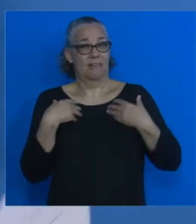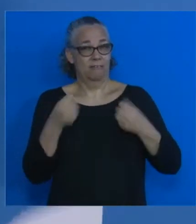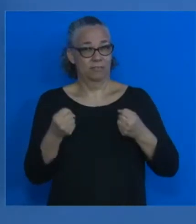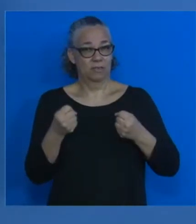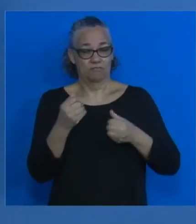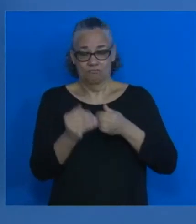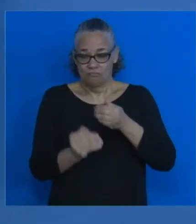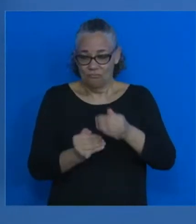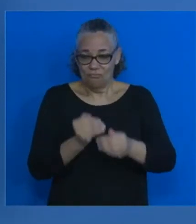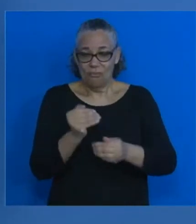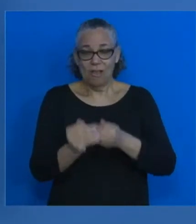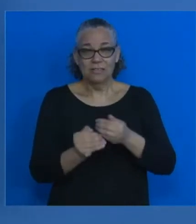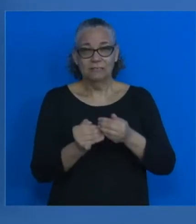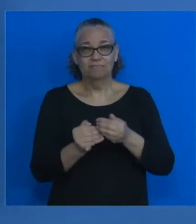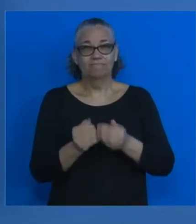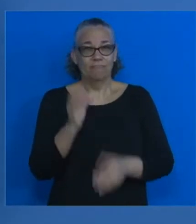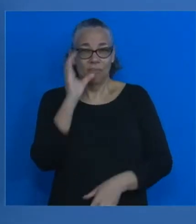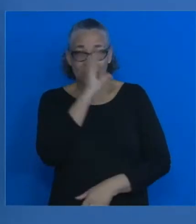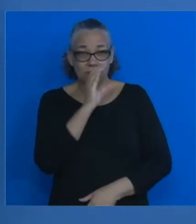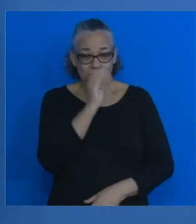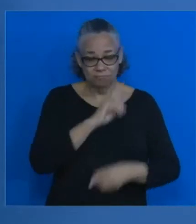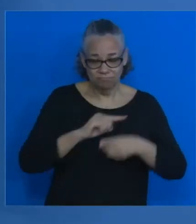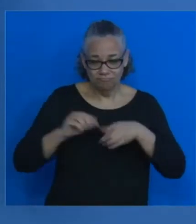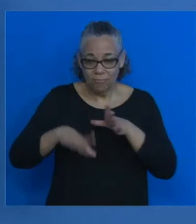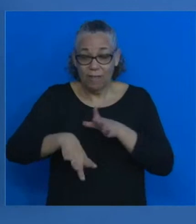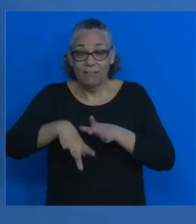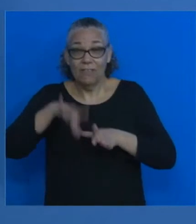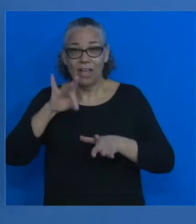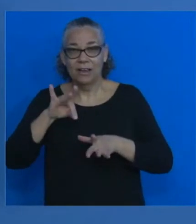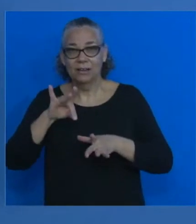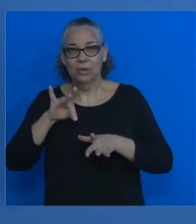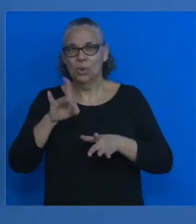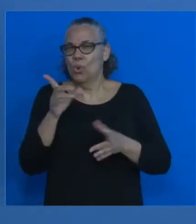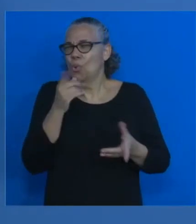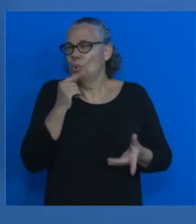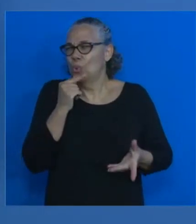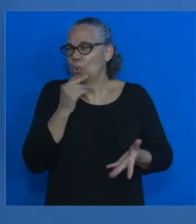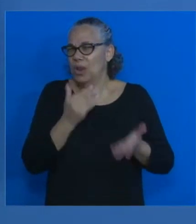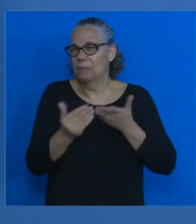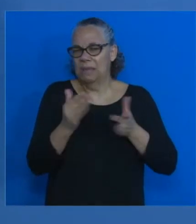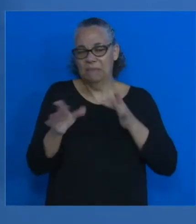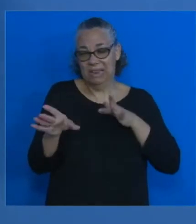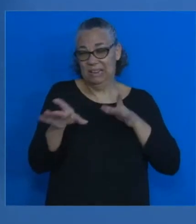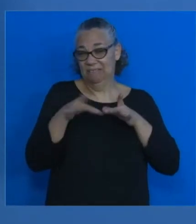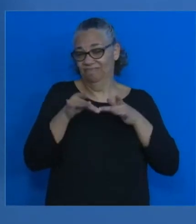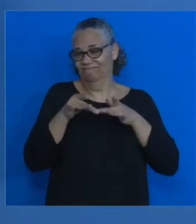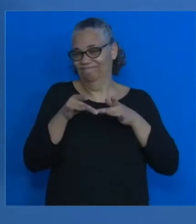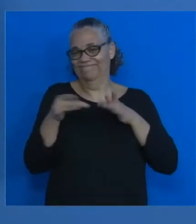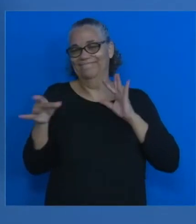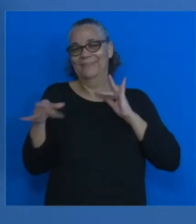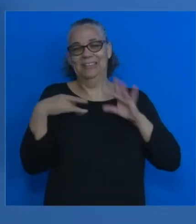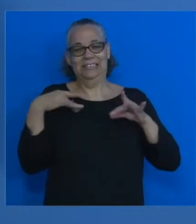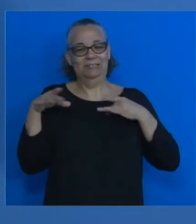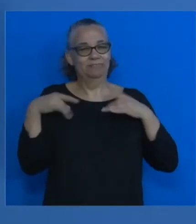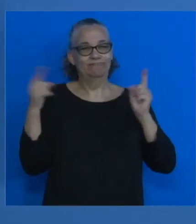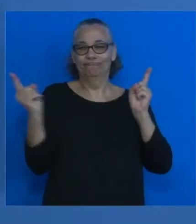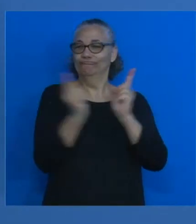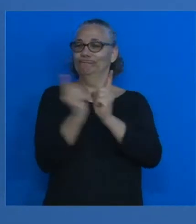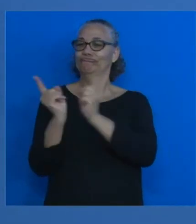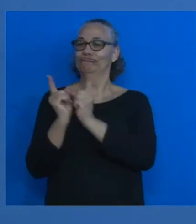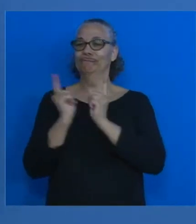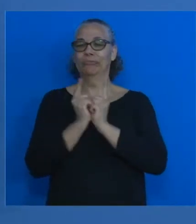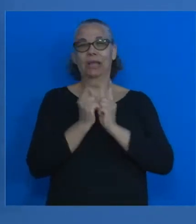a process known as contact tracing to determine who that person may have been in contact with and may have